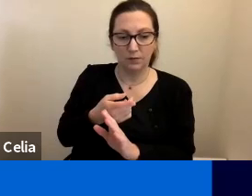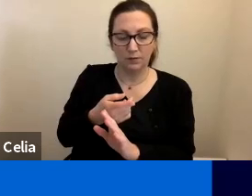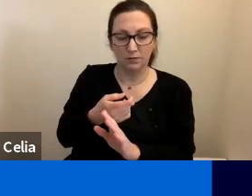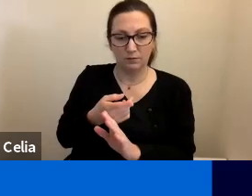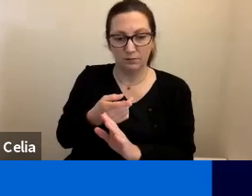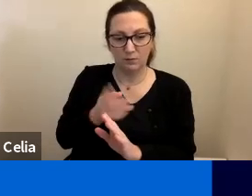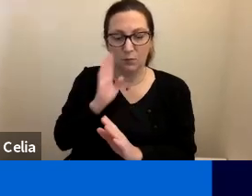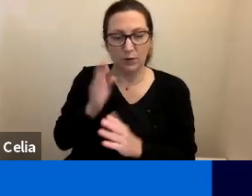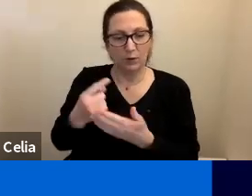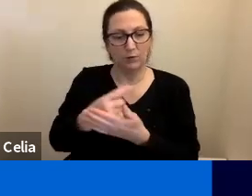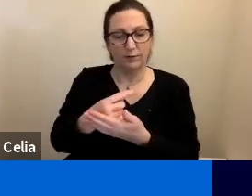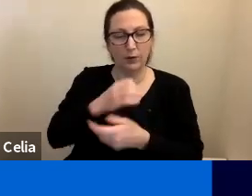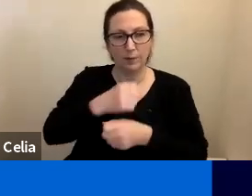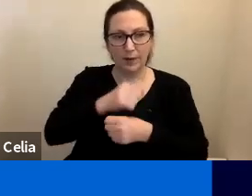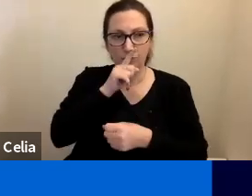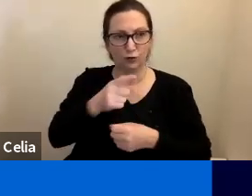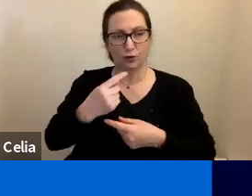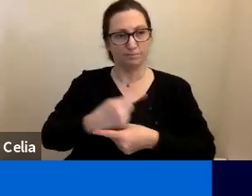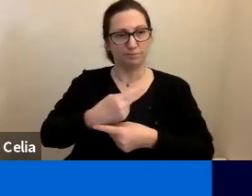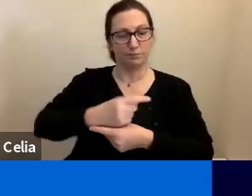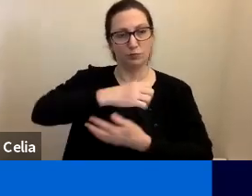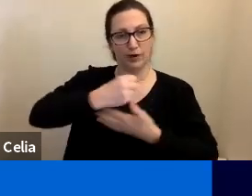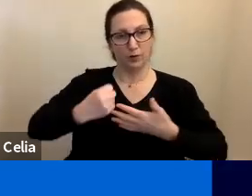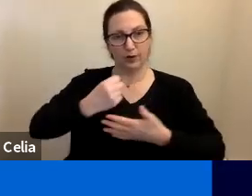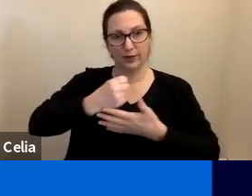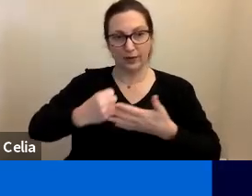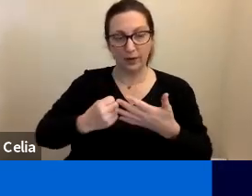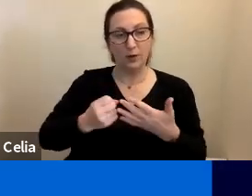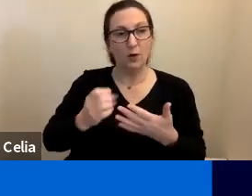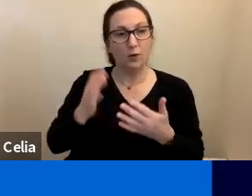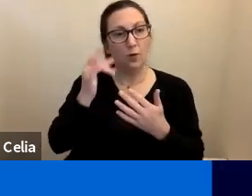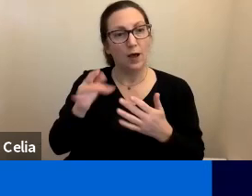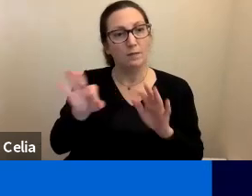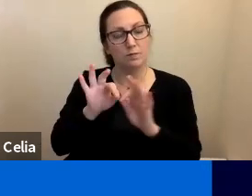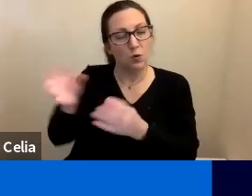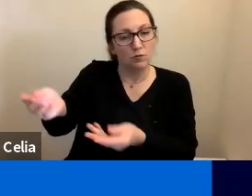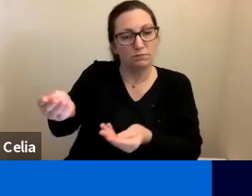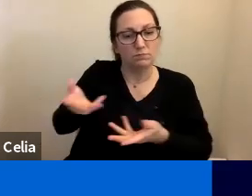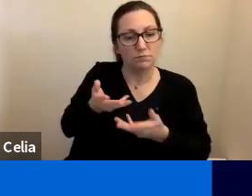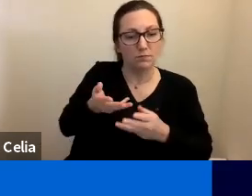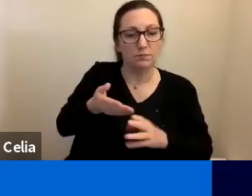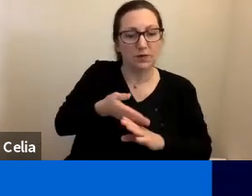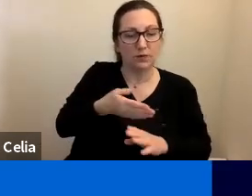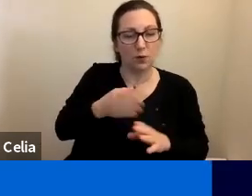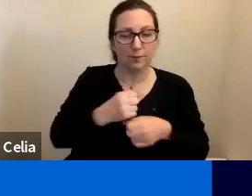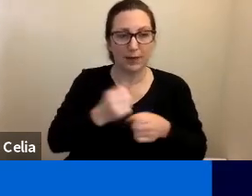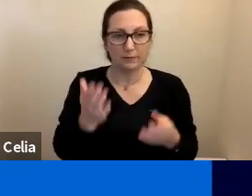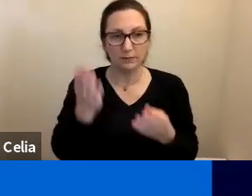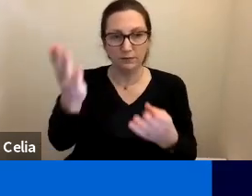prioritized, so that it can be shared with this body to help inform our decision making. So that